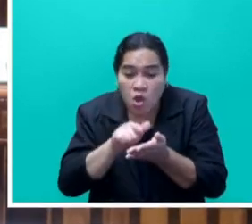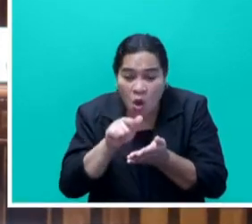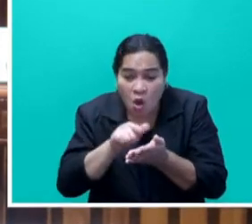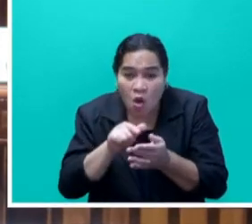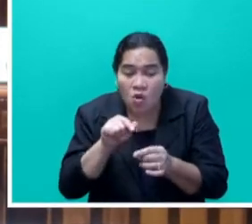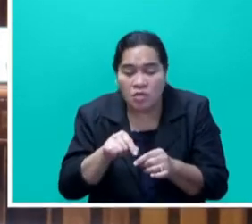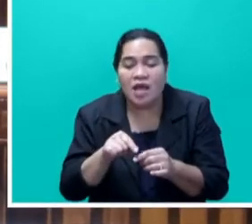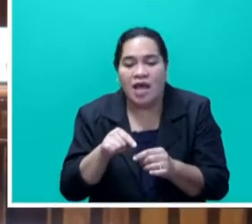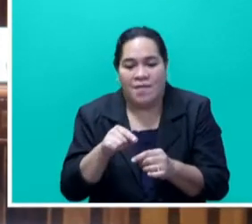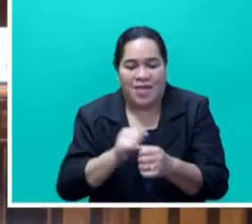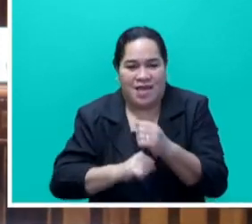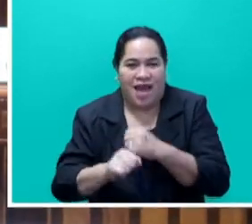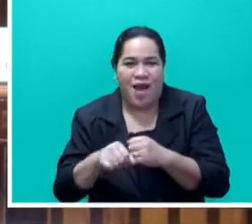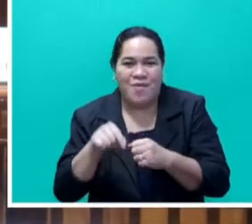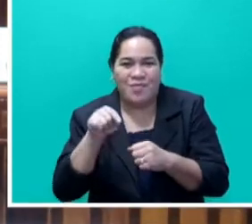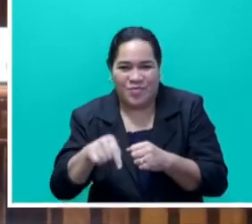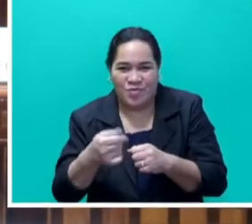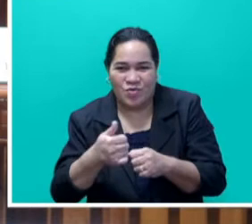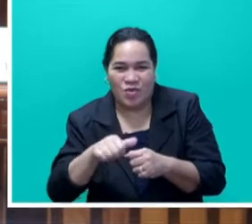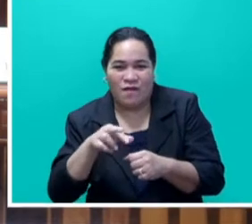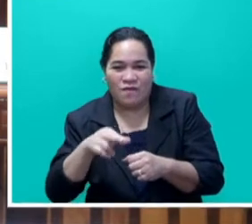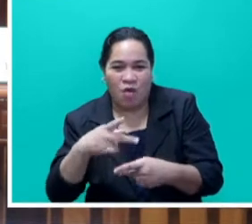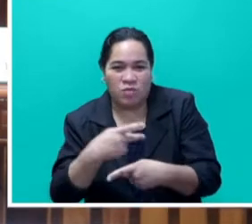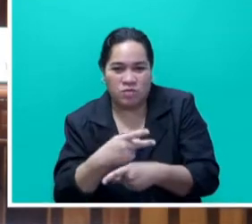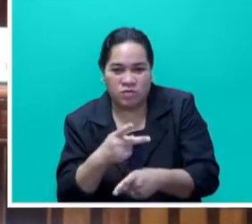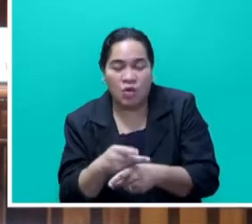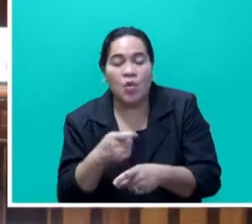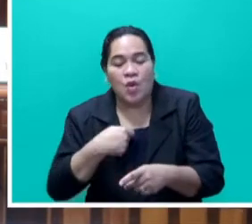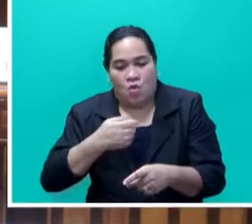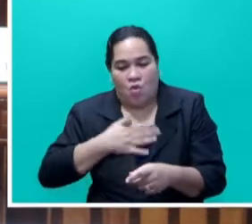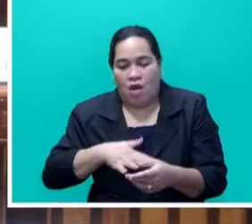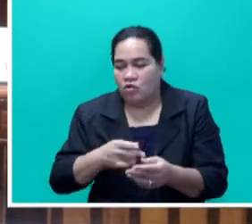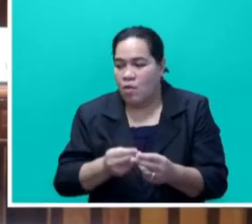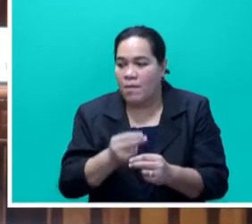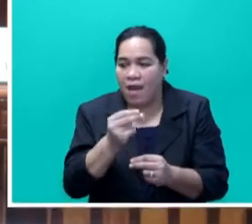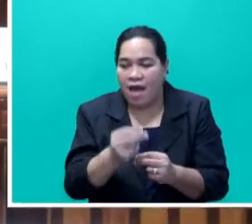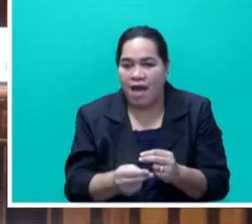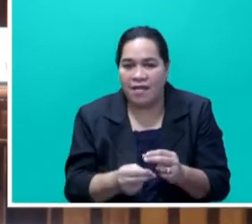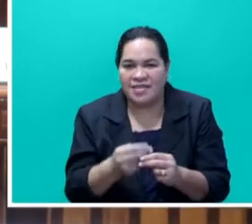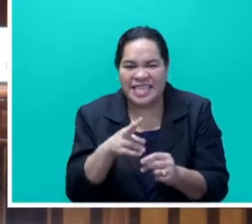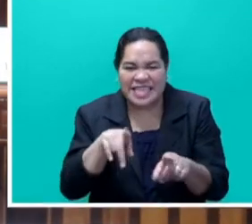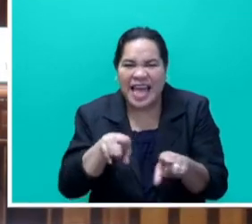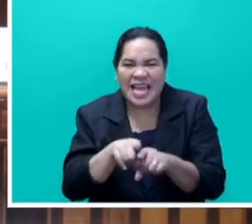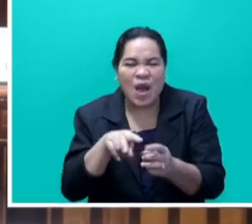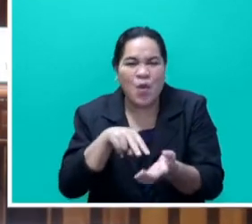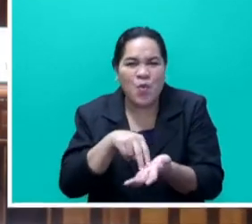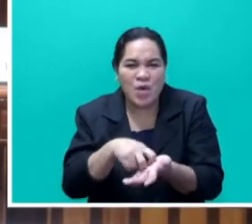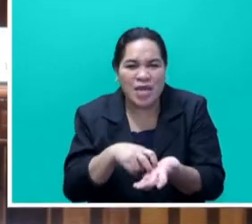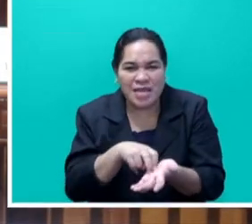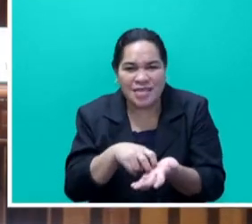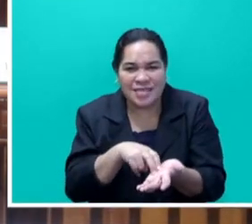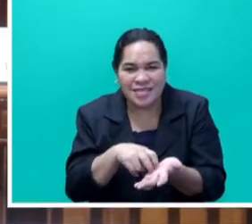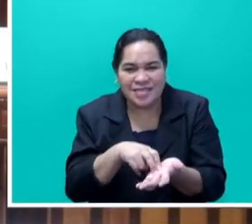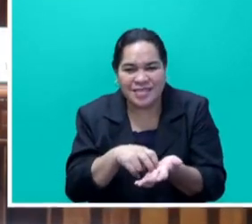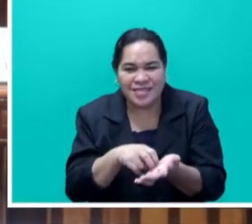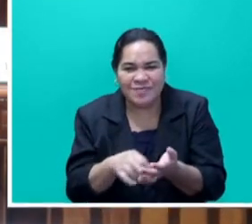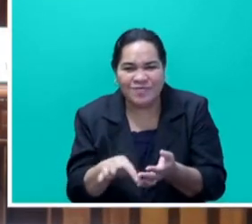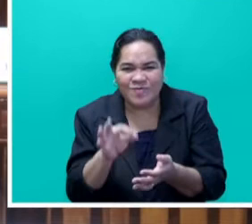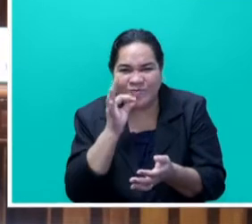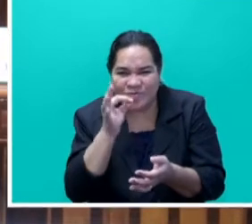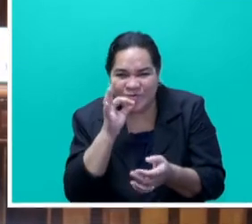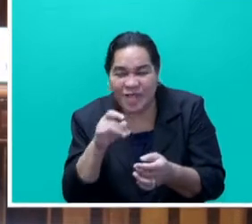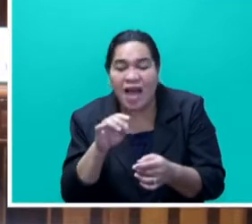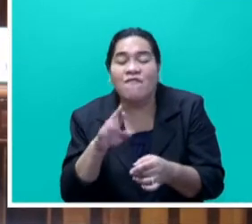it is. And therefore, that's the space that we want to get into. Some countries, of course, are producing hemp, which is for